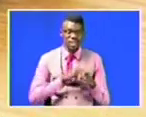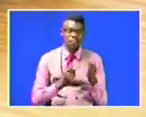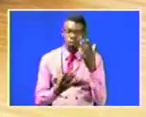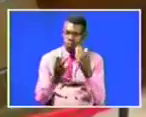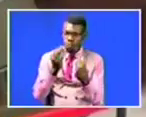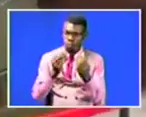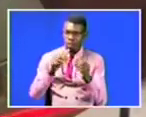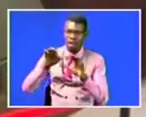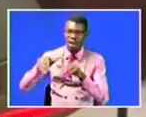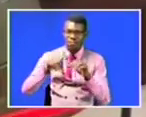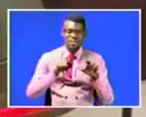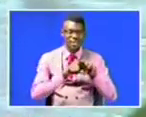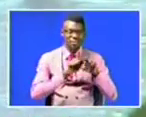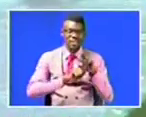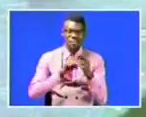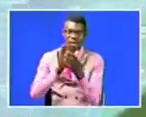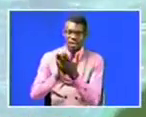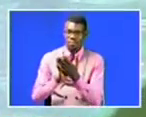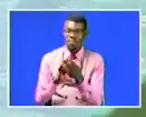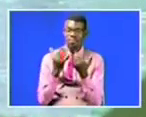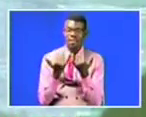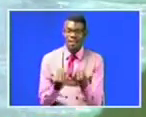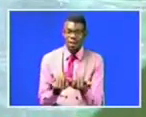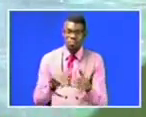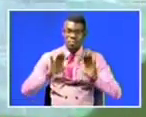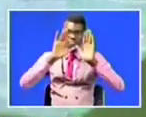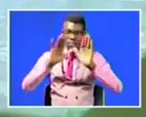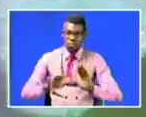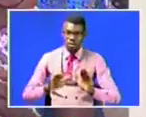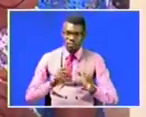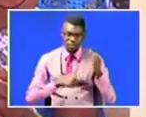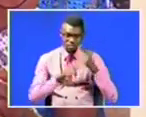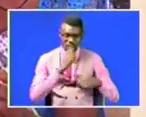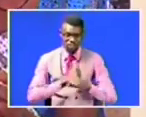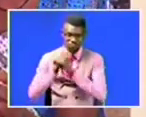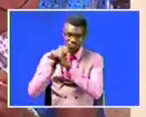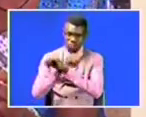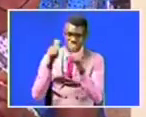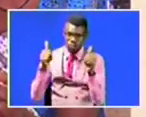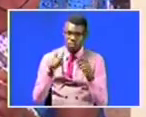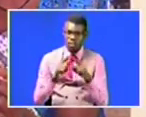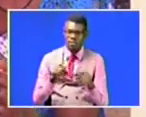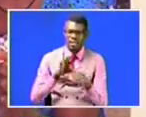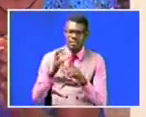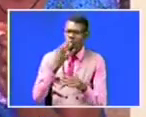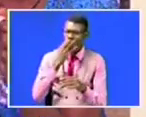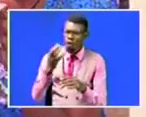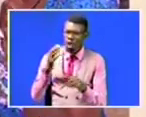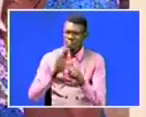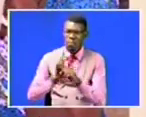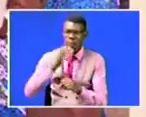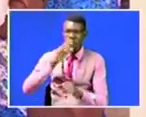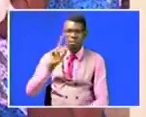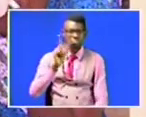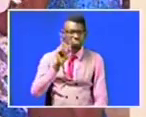during preservation. It's therefore critically important to ensure milk safety and avoiding too hot tea. What is in your